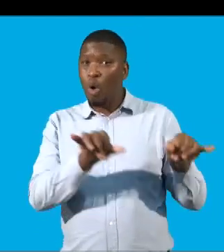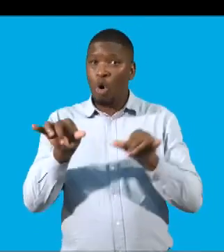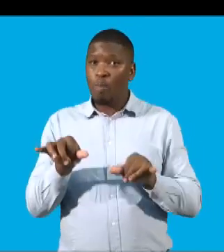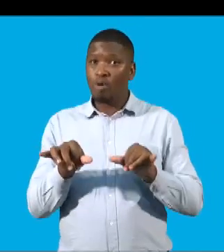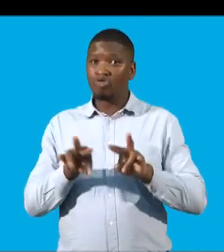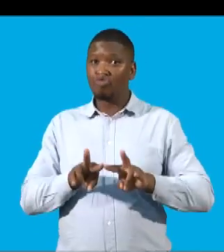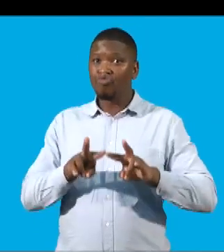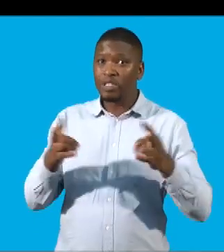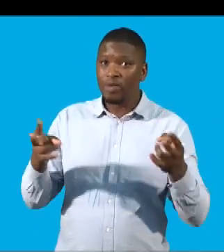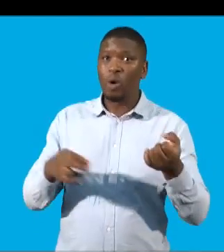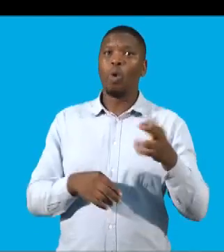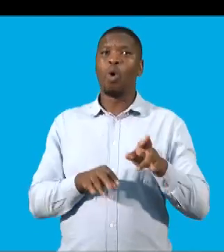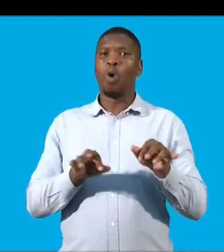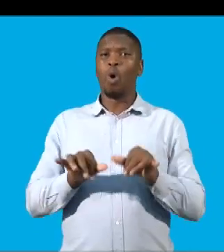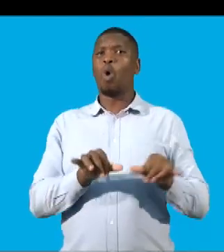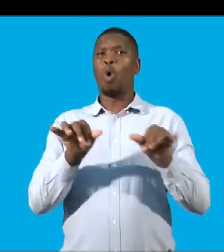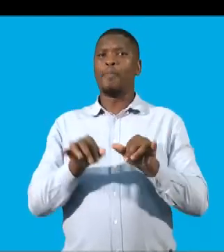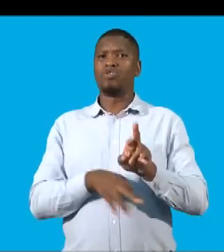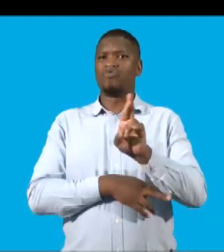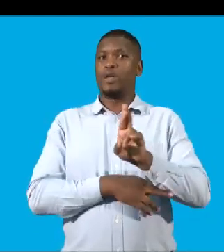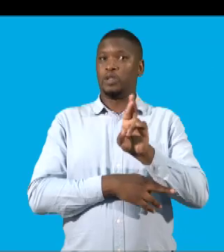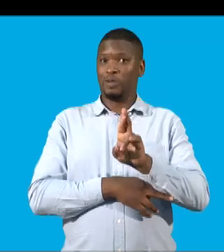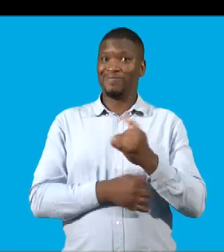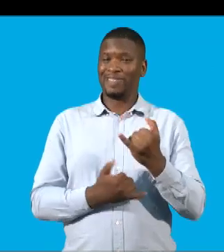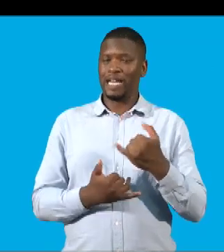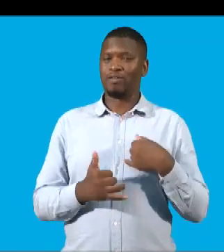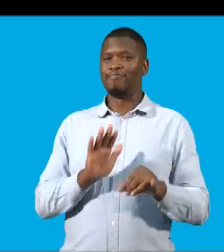a common difference? Let's find out.